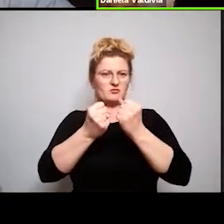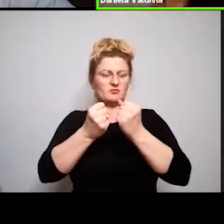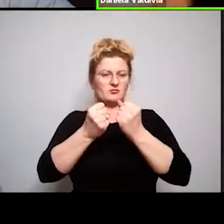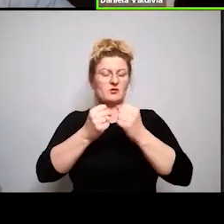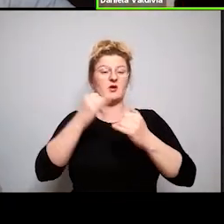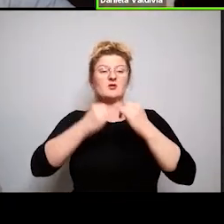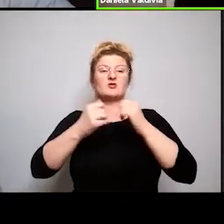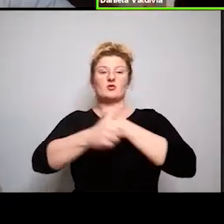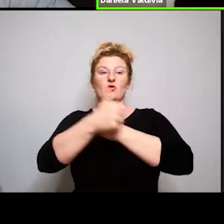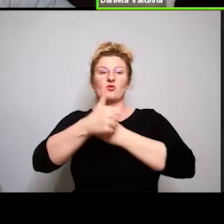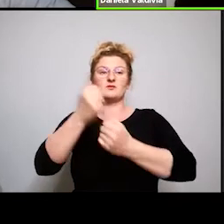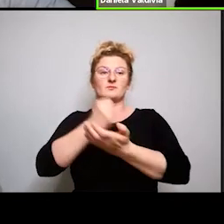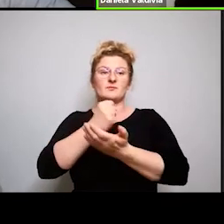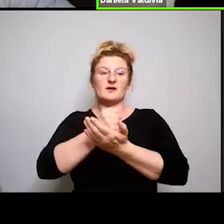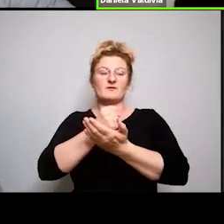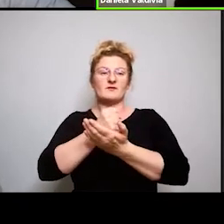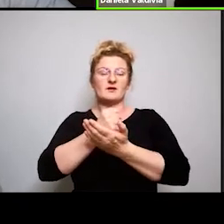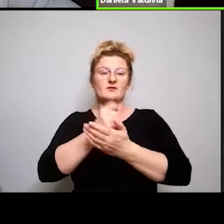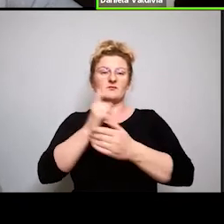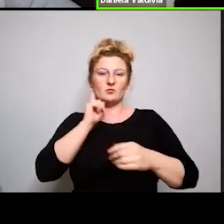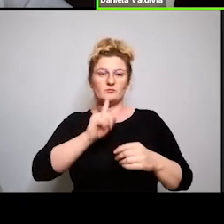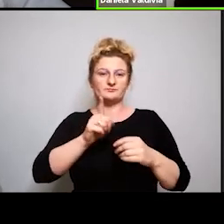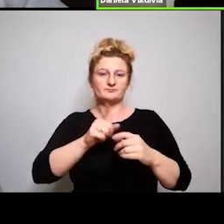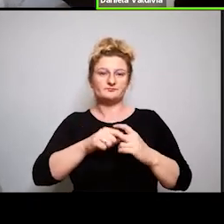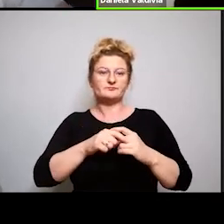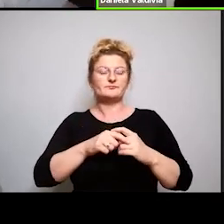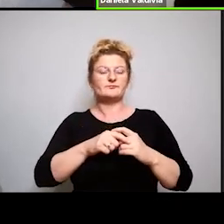picking is very important because you have to pick the right